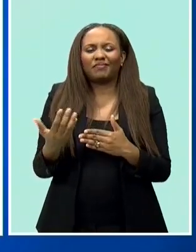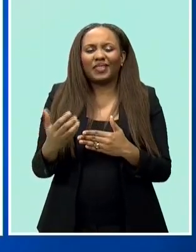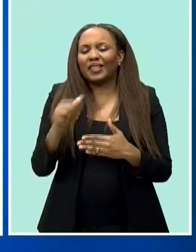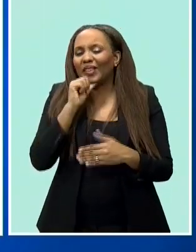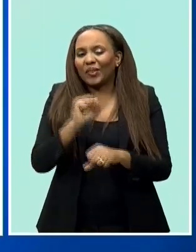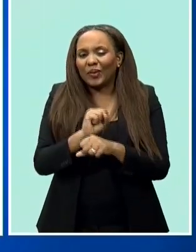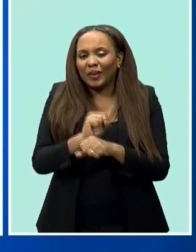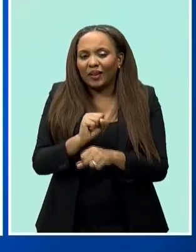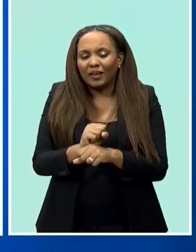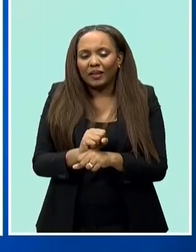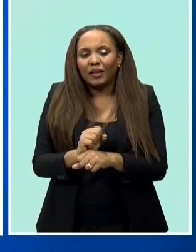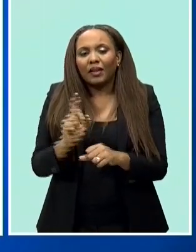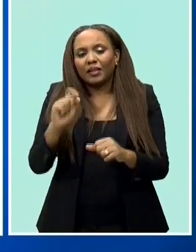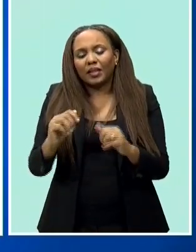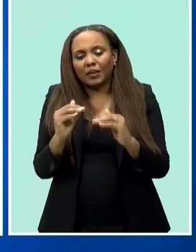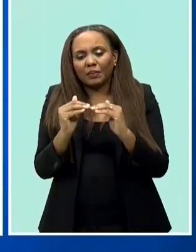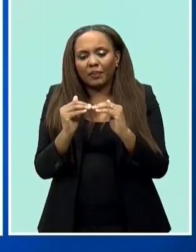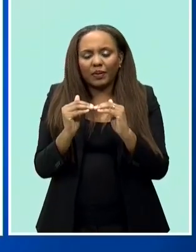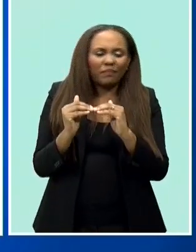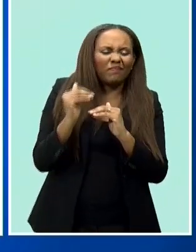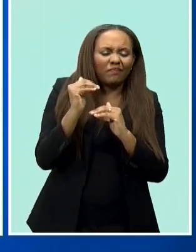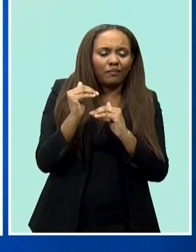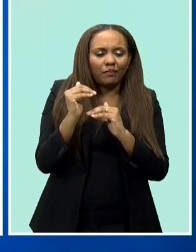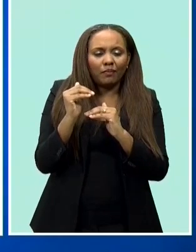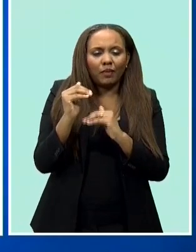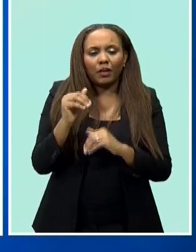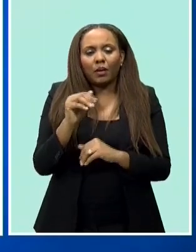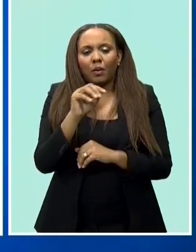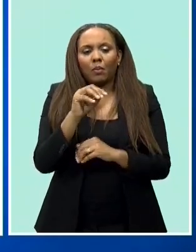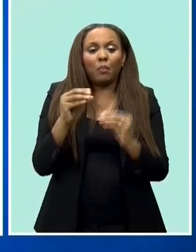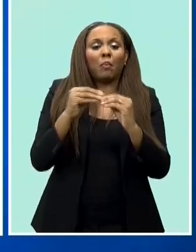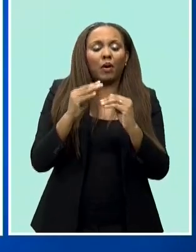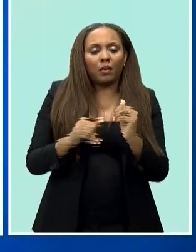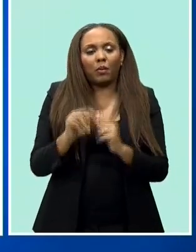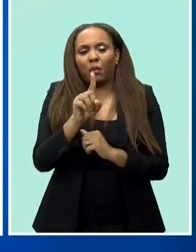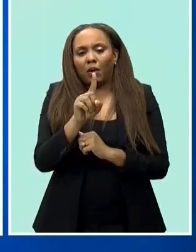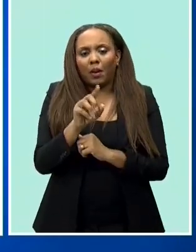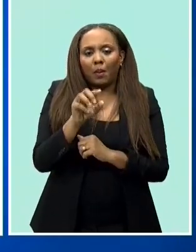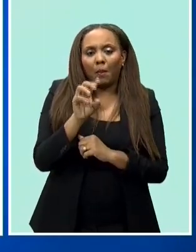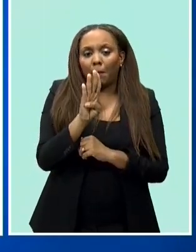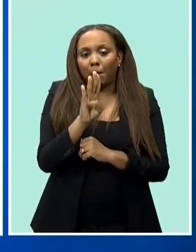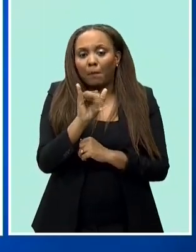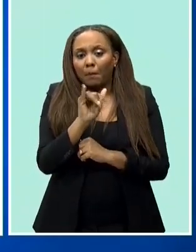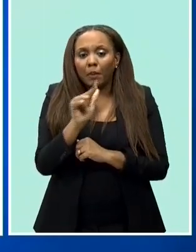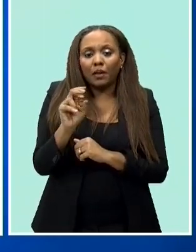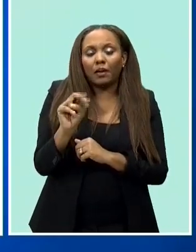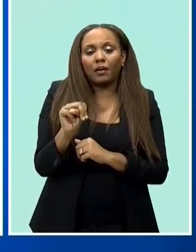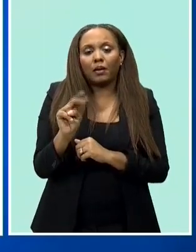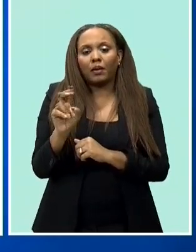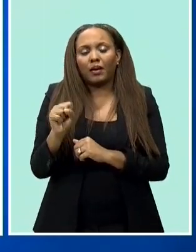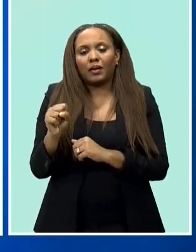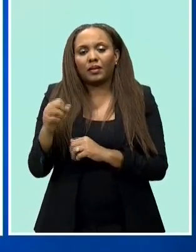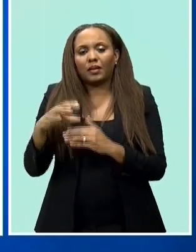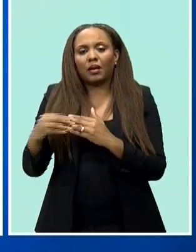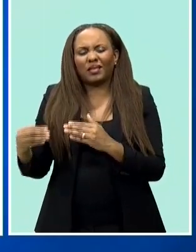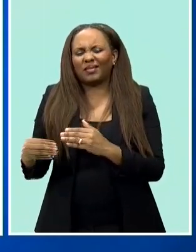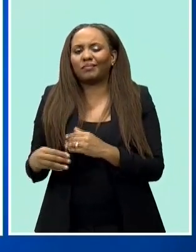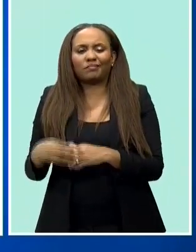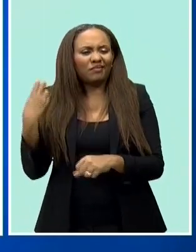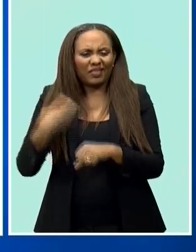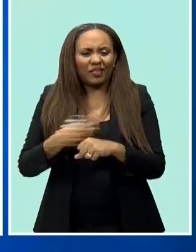our banks have less than $1 billion in assets. So it has been a very difficult proposition for us.